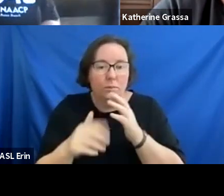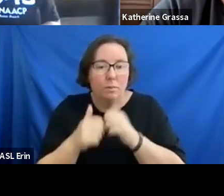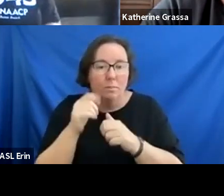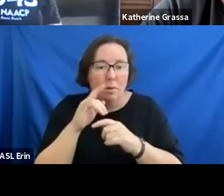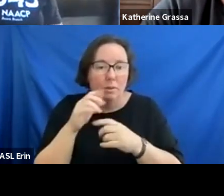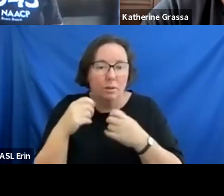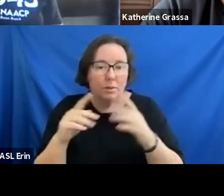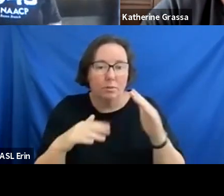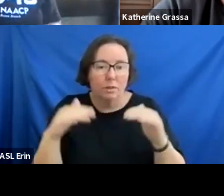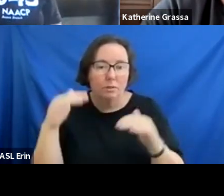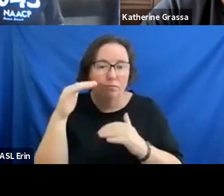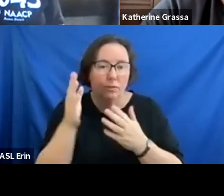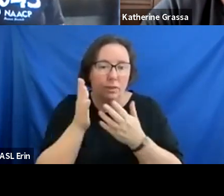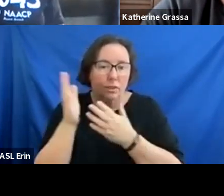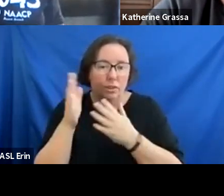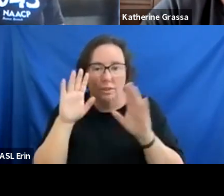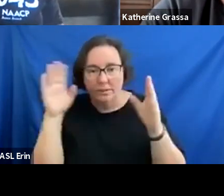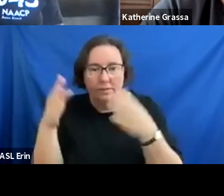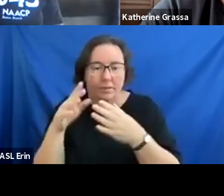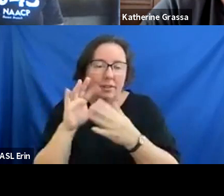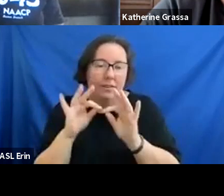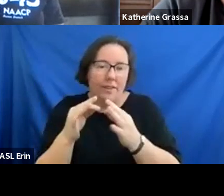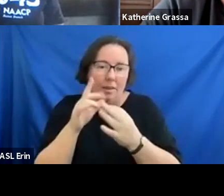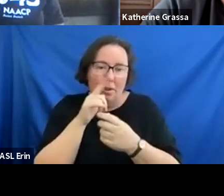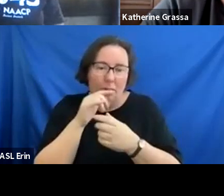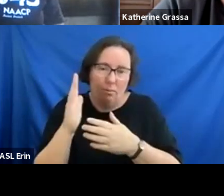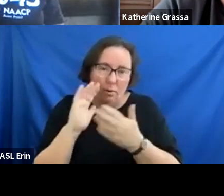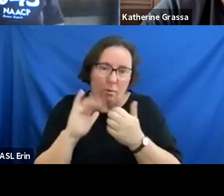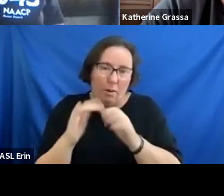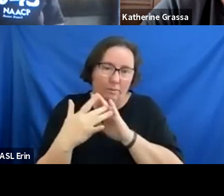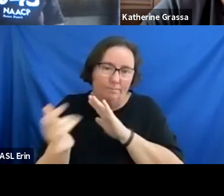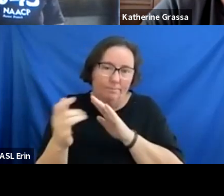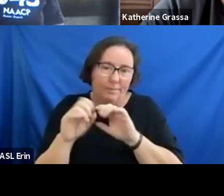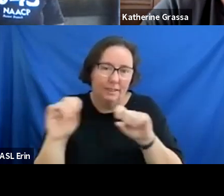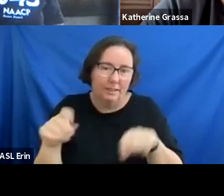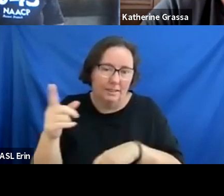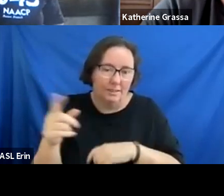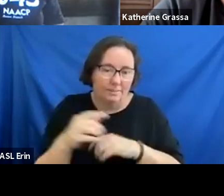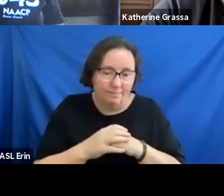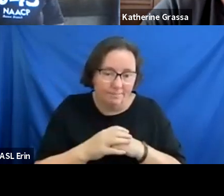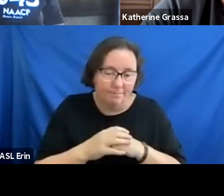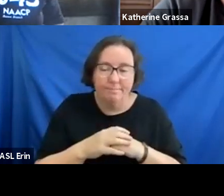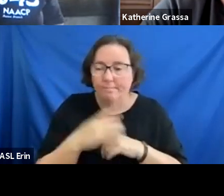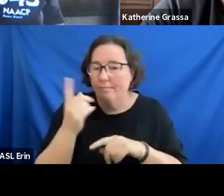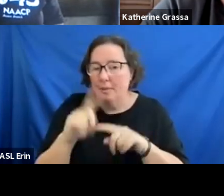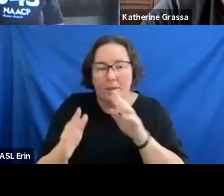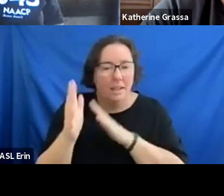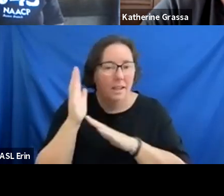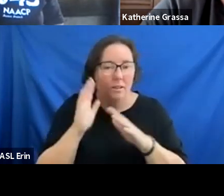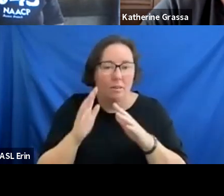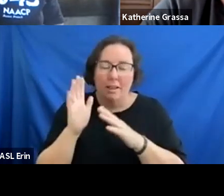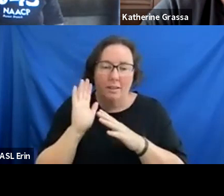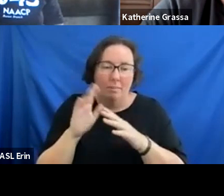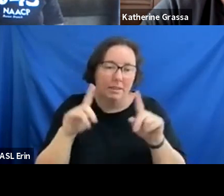opportunities disproportionately serve the students whose families know how to play the game. We can't return to the past. A